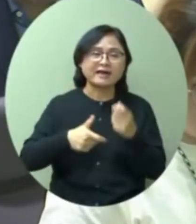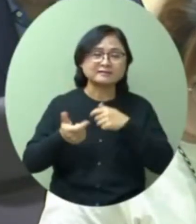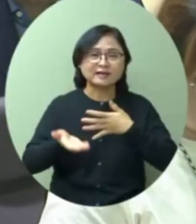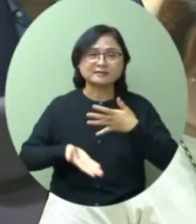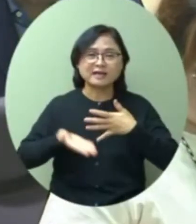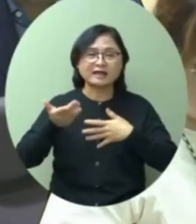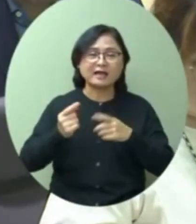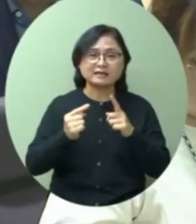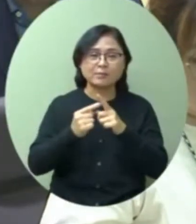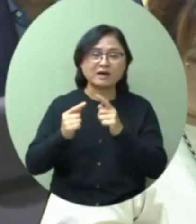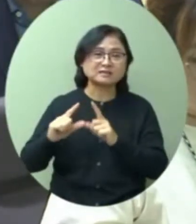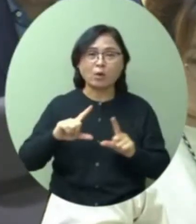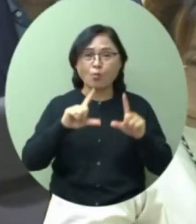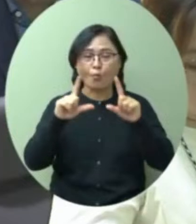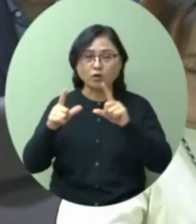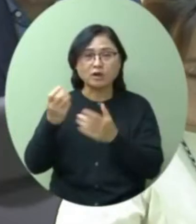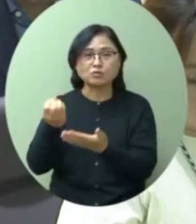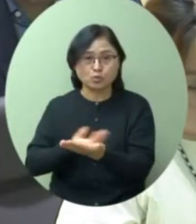of life.